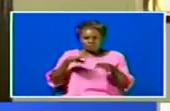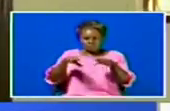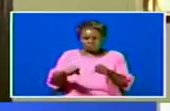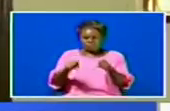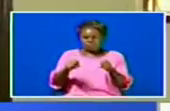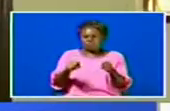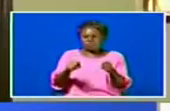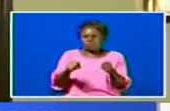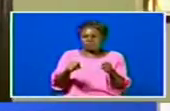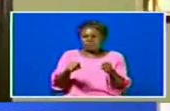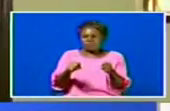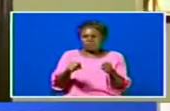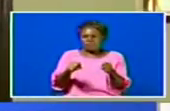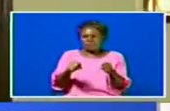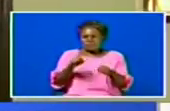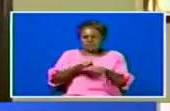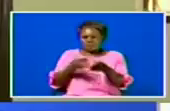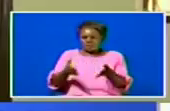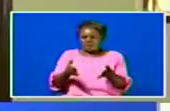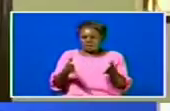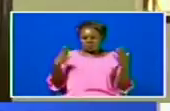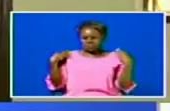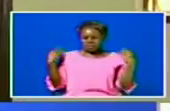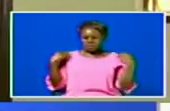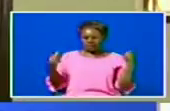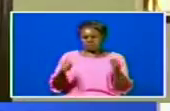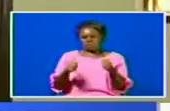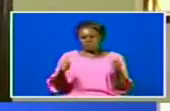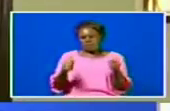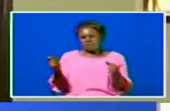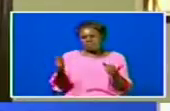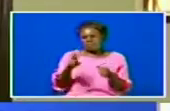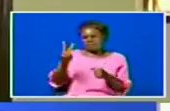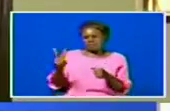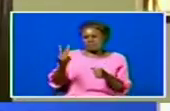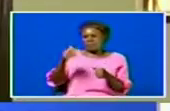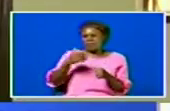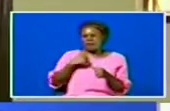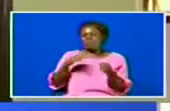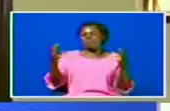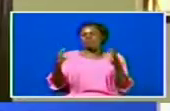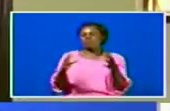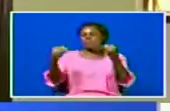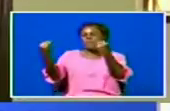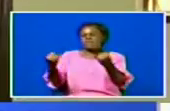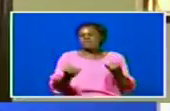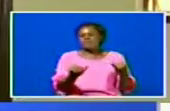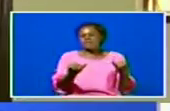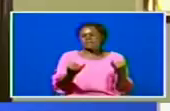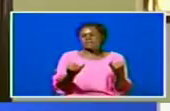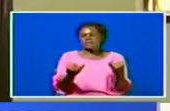say. But this time we are preparing early. By February we'll have a team, and we'll invite